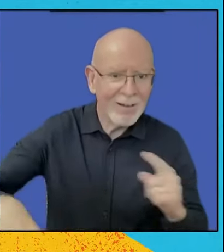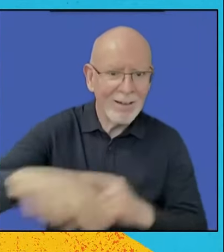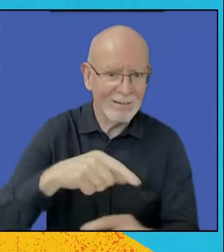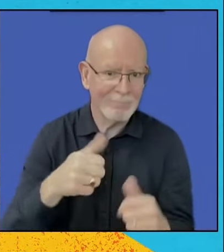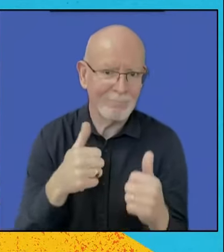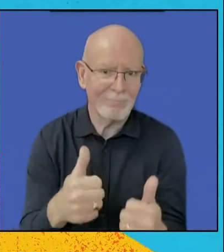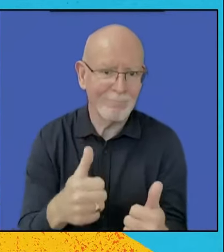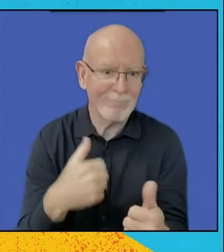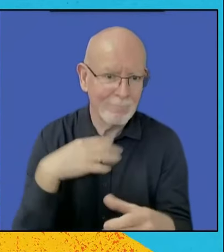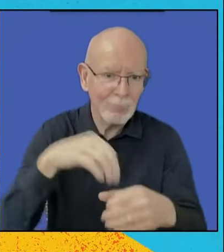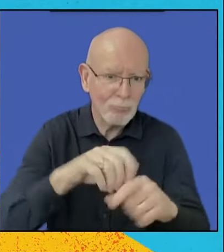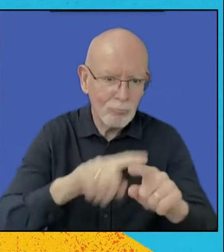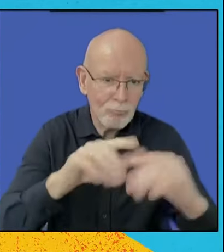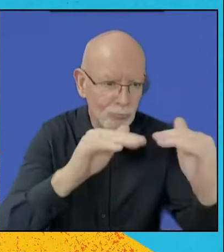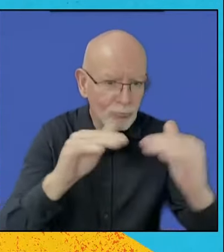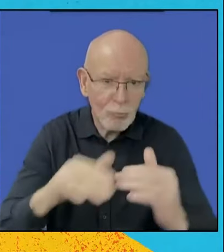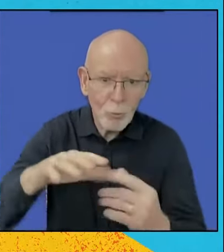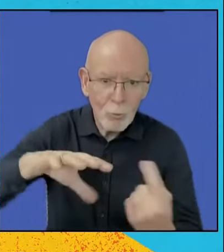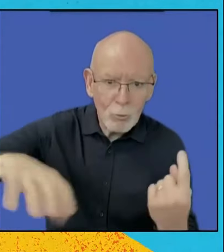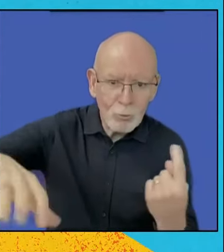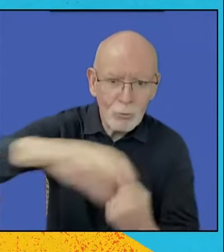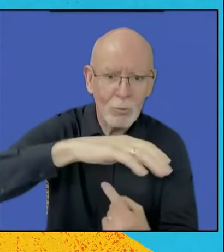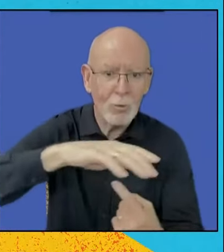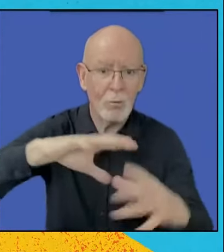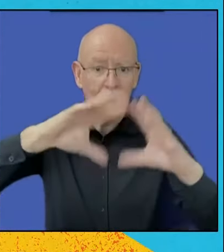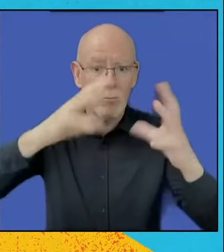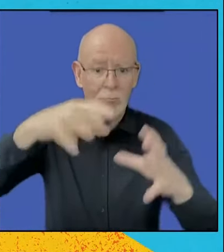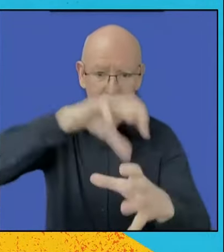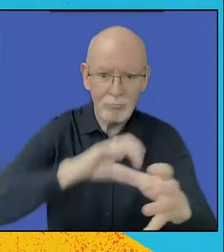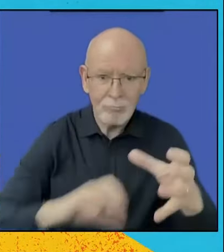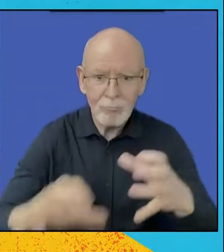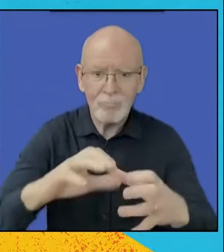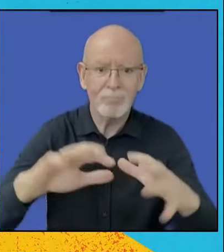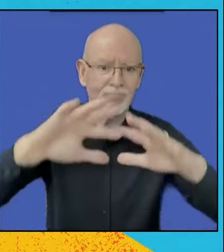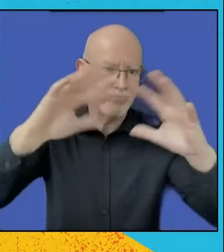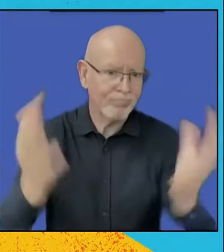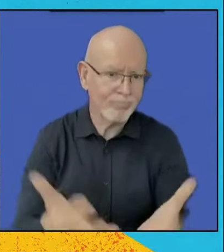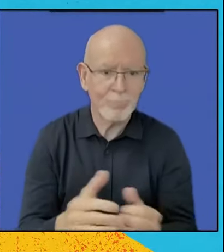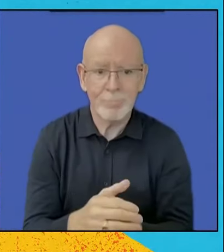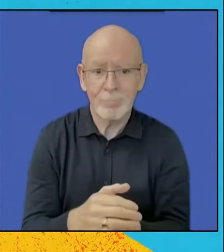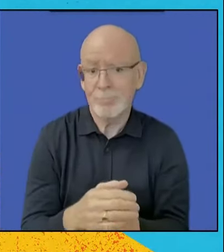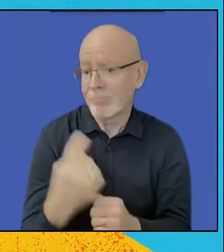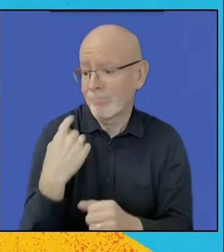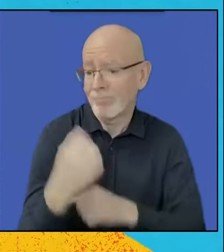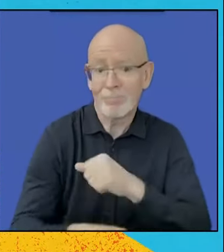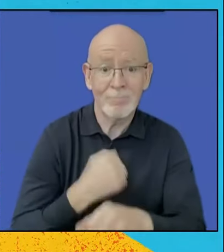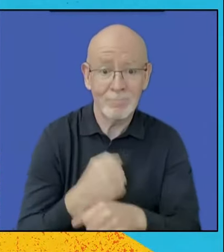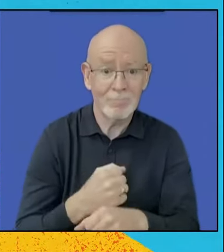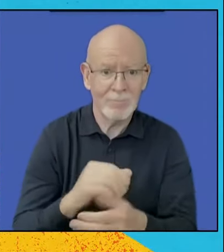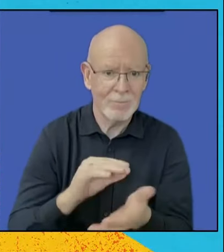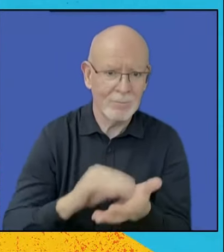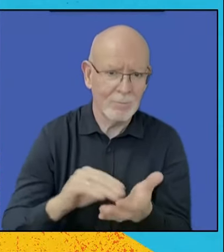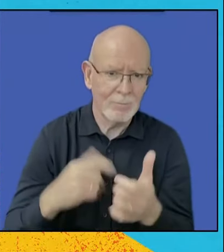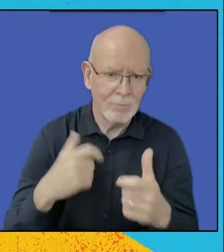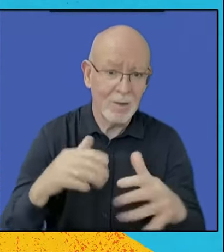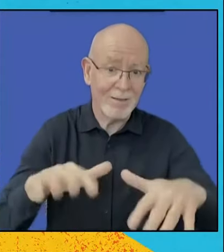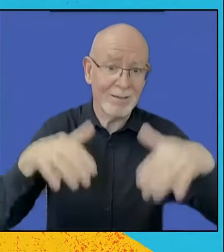system and ensuring institutional space and resources to amplify the work done by my office thus